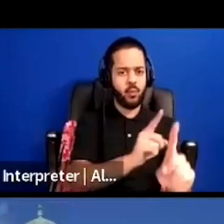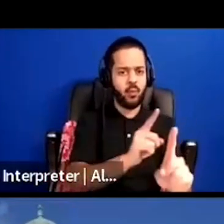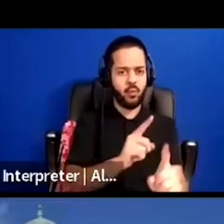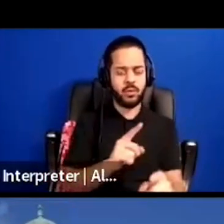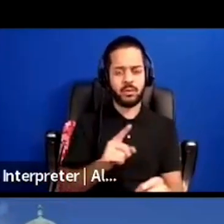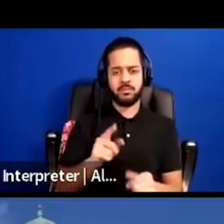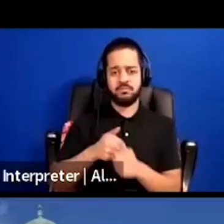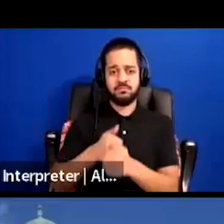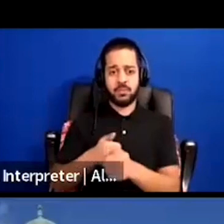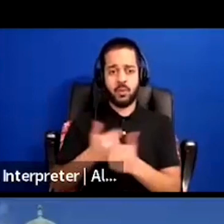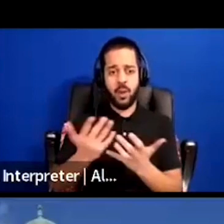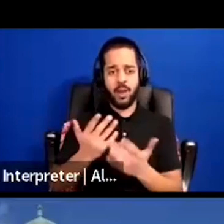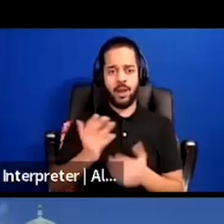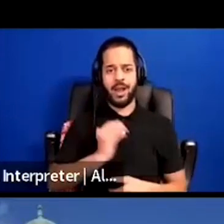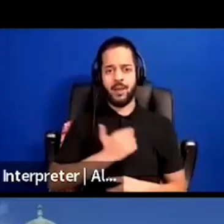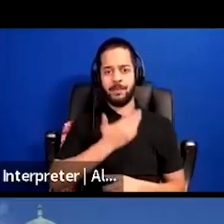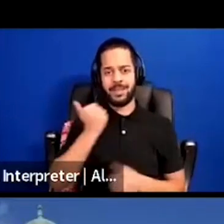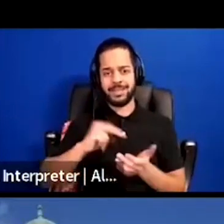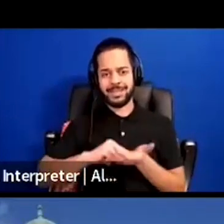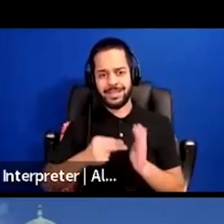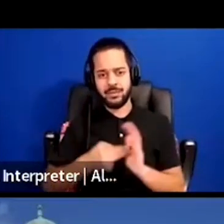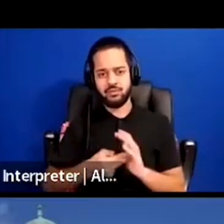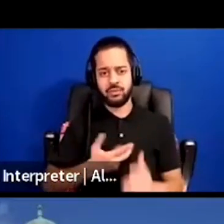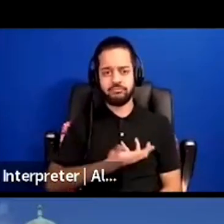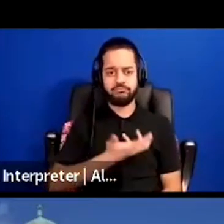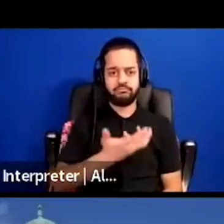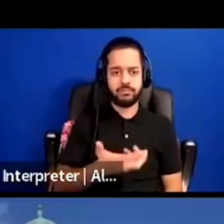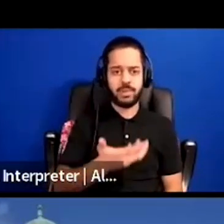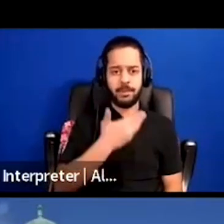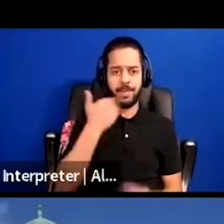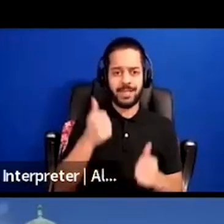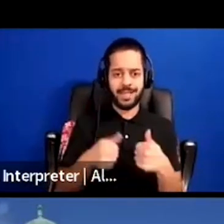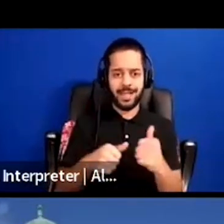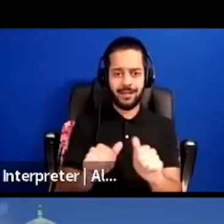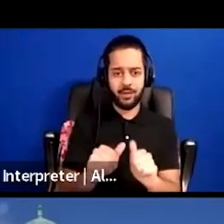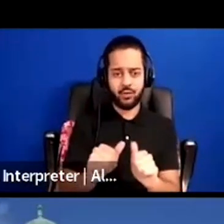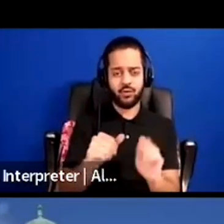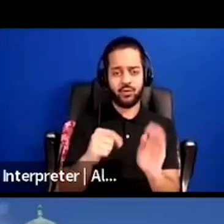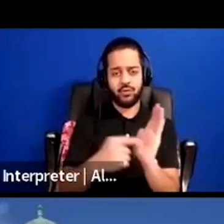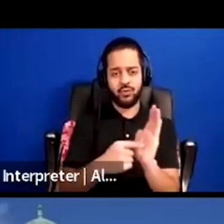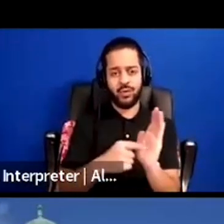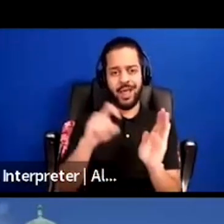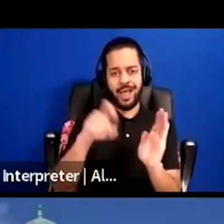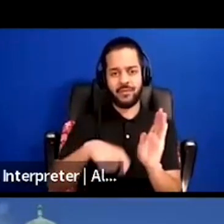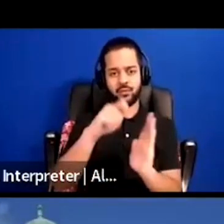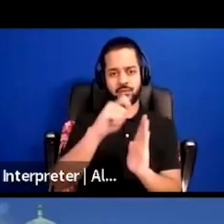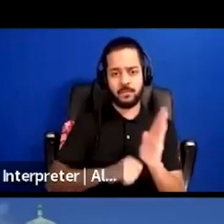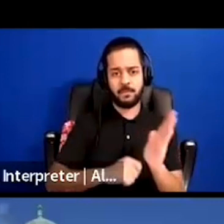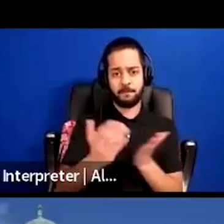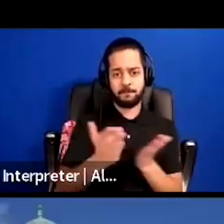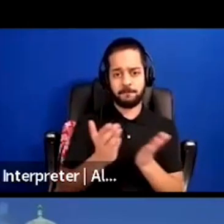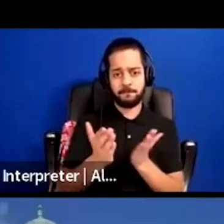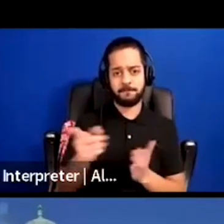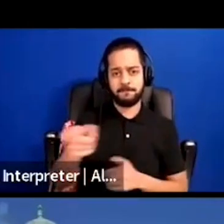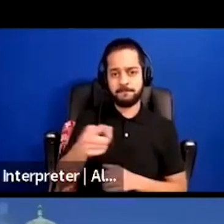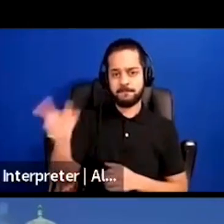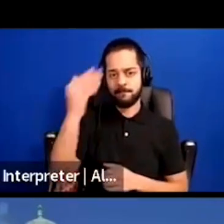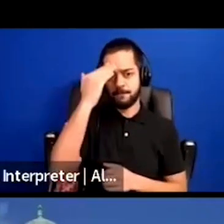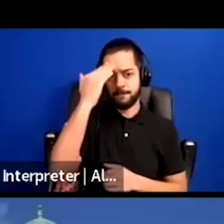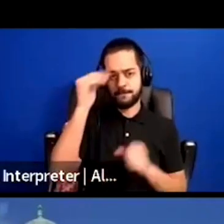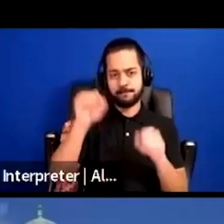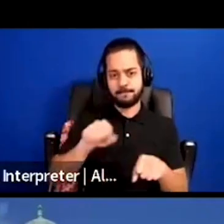and at making their best effort have to write services that they know they can actually provide.